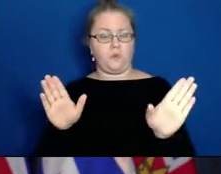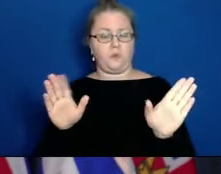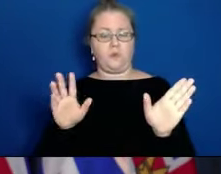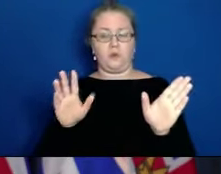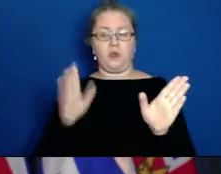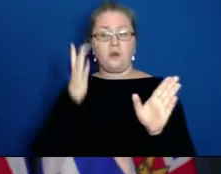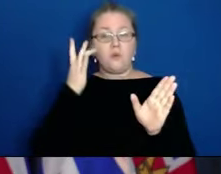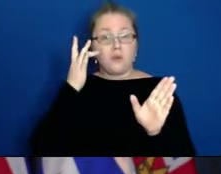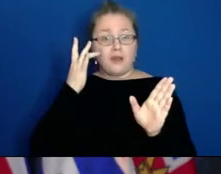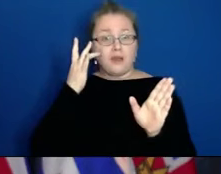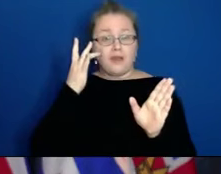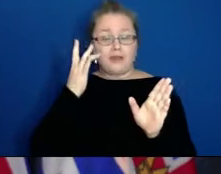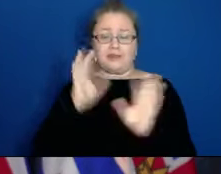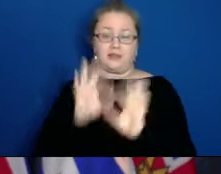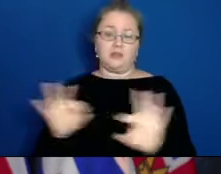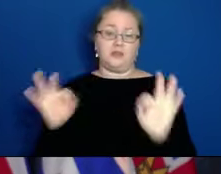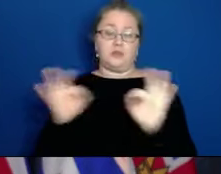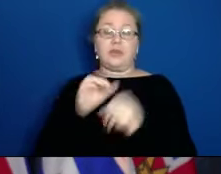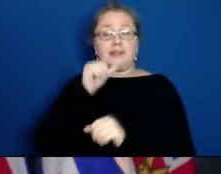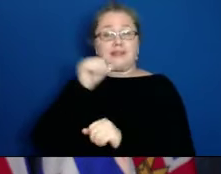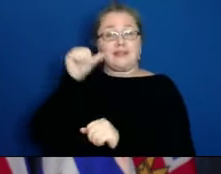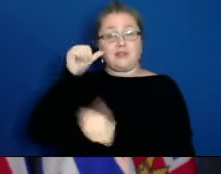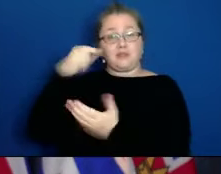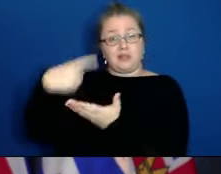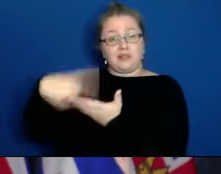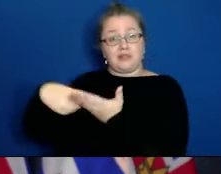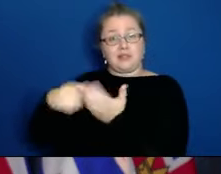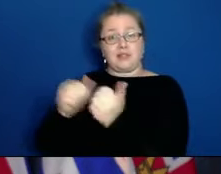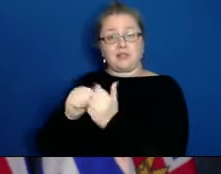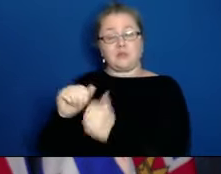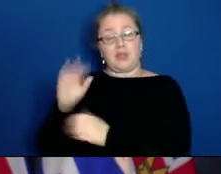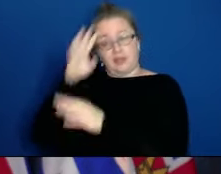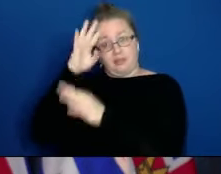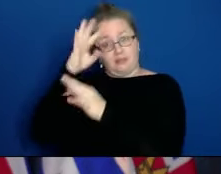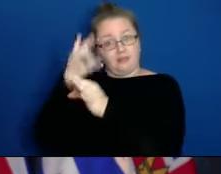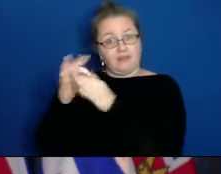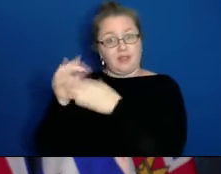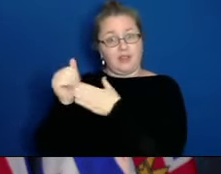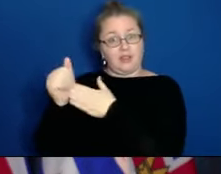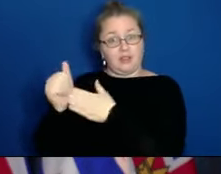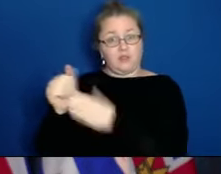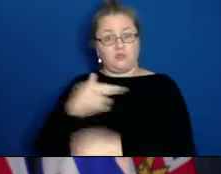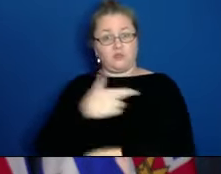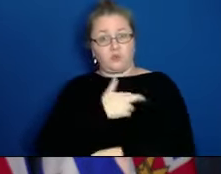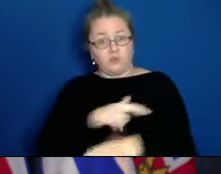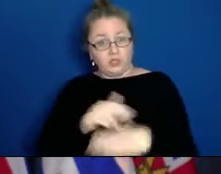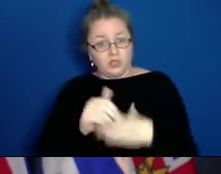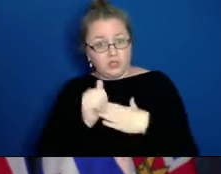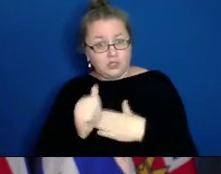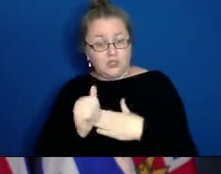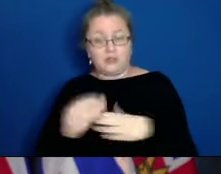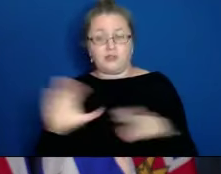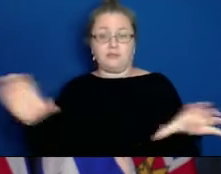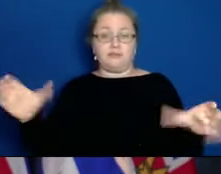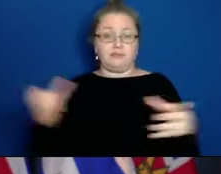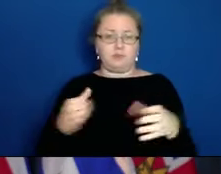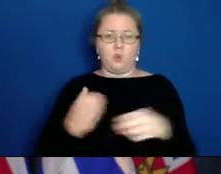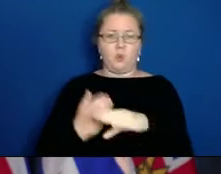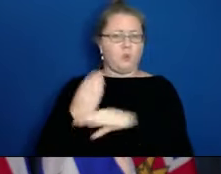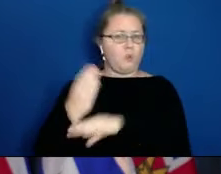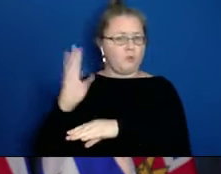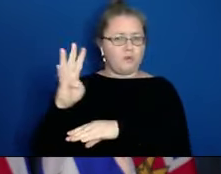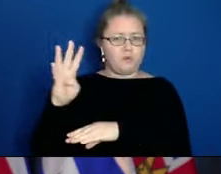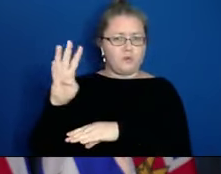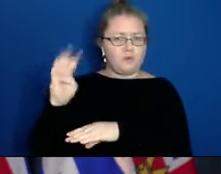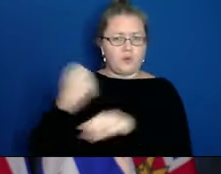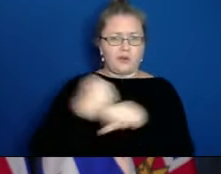we discussed with faith leaders yesterday, more than 140 of them from around British Columbia with the Premier and Dr. Henry,